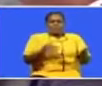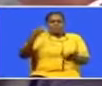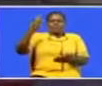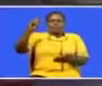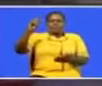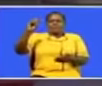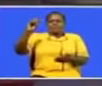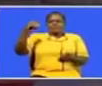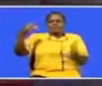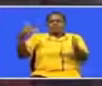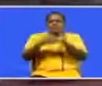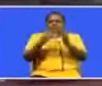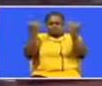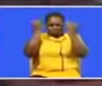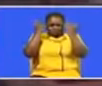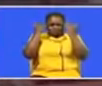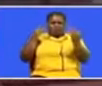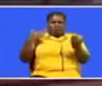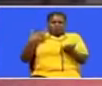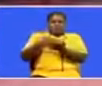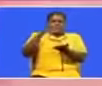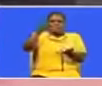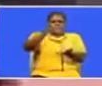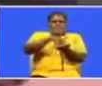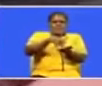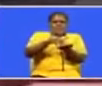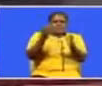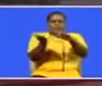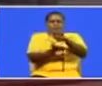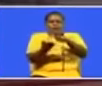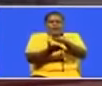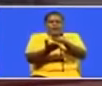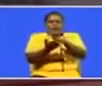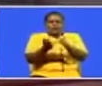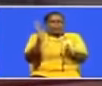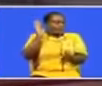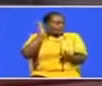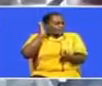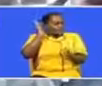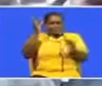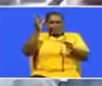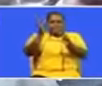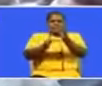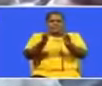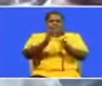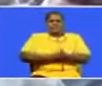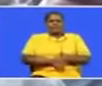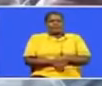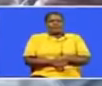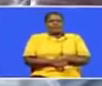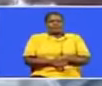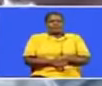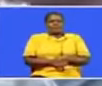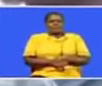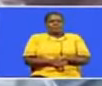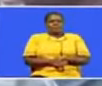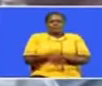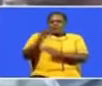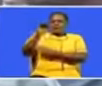GMO product until a case filed by Kenyan Peasant League is heard and determined.